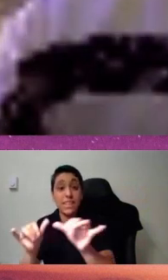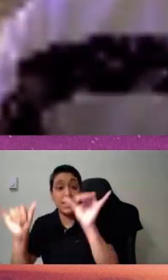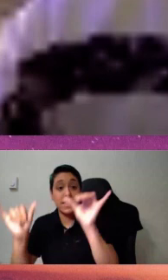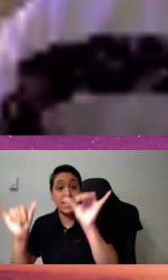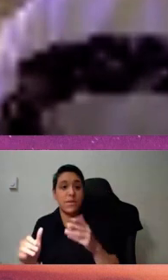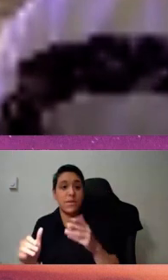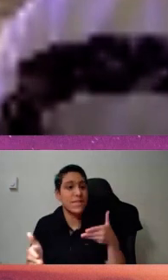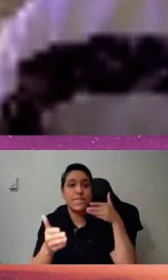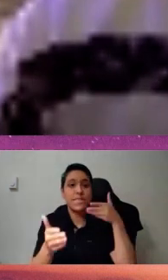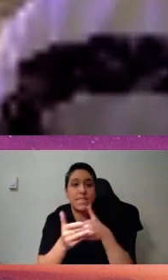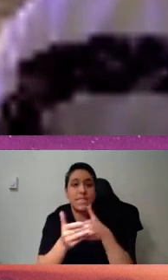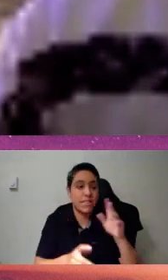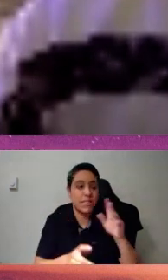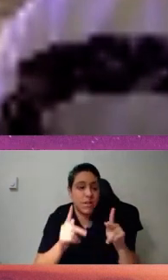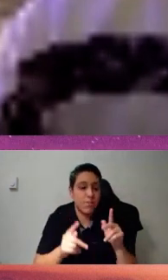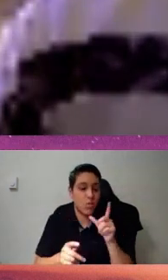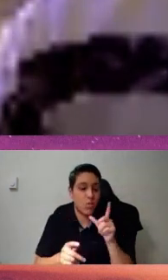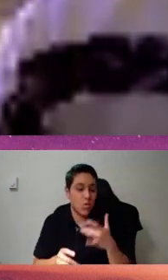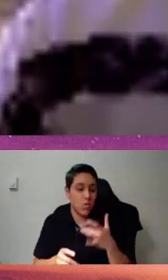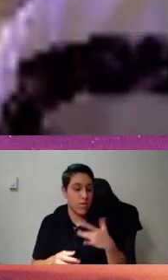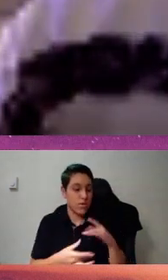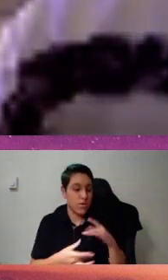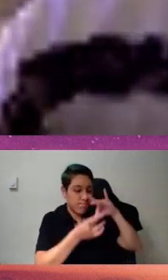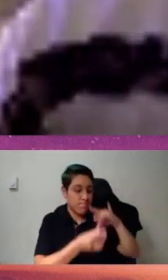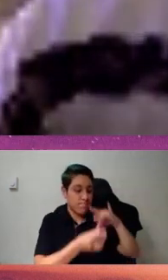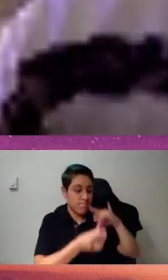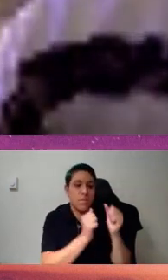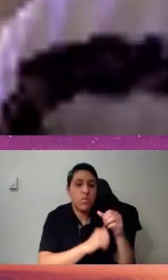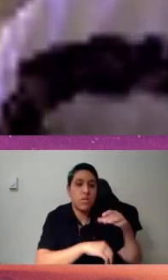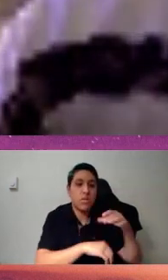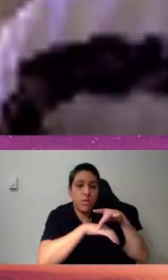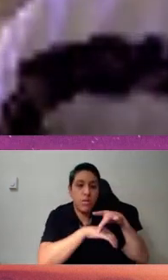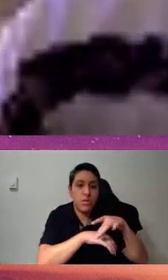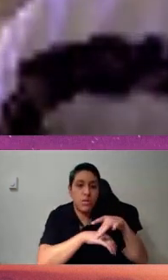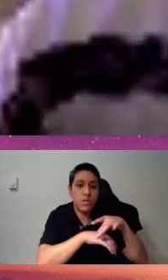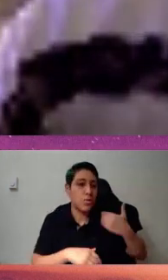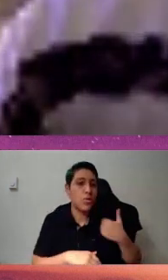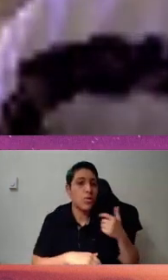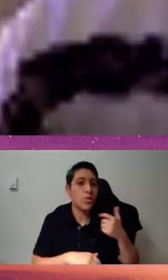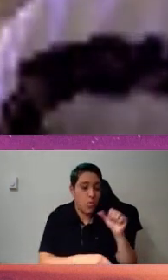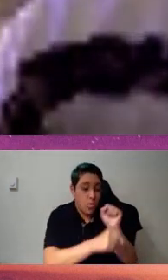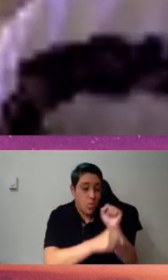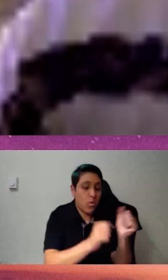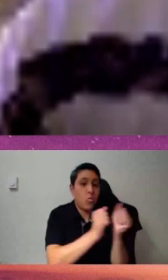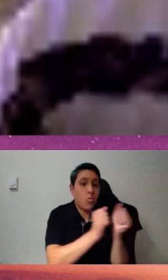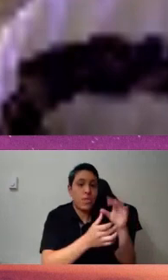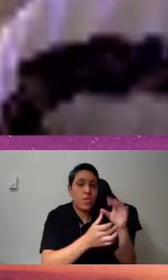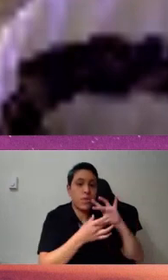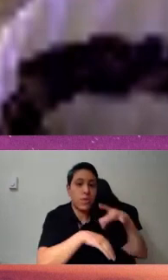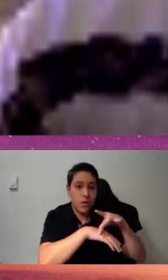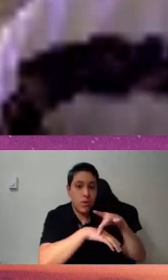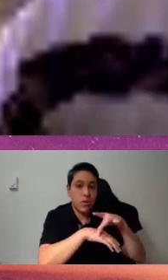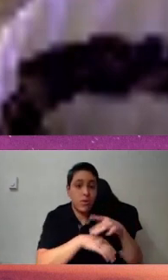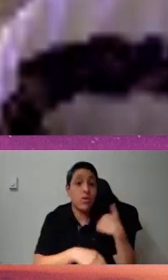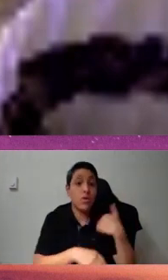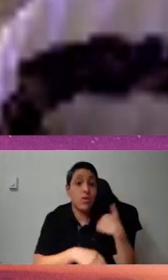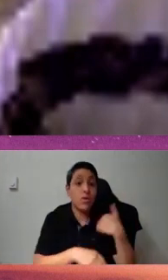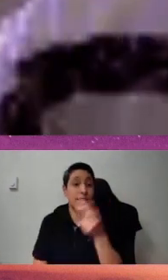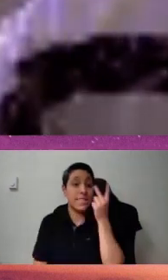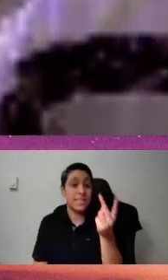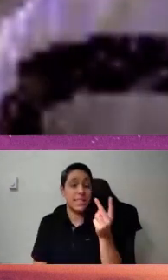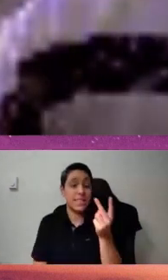From doing our work, we see often in the Amazon, especially, a lot of